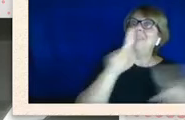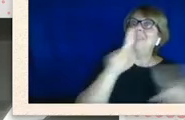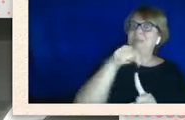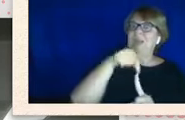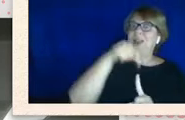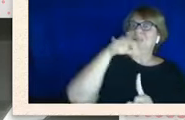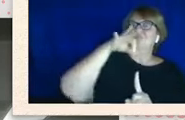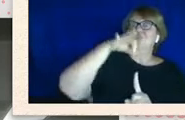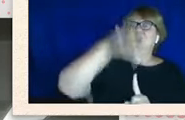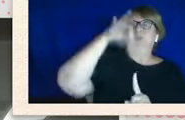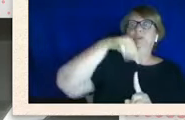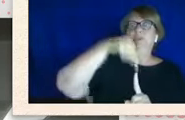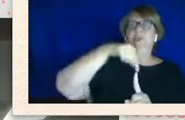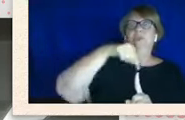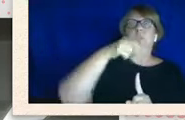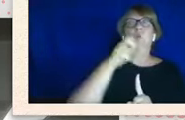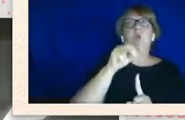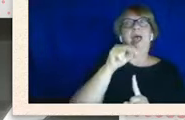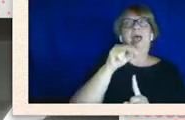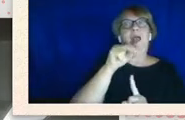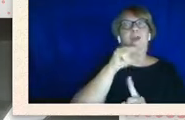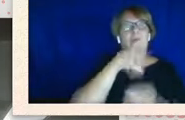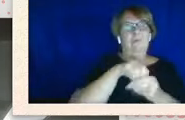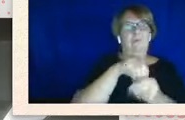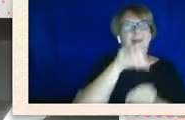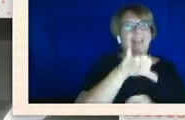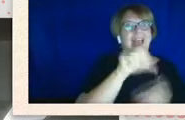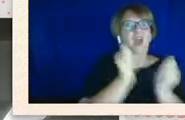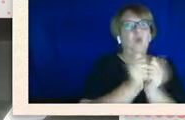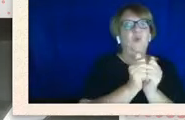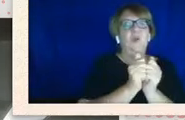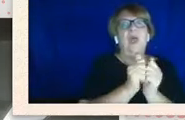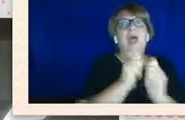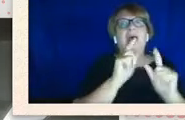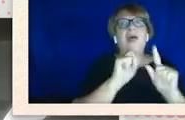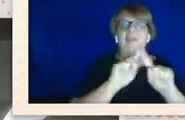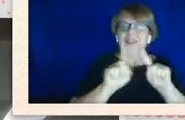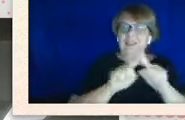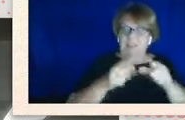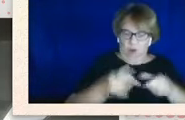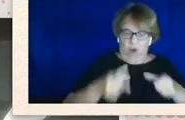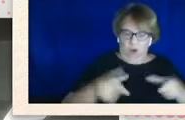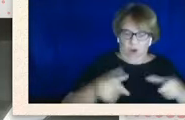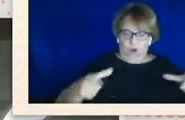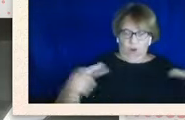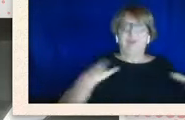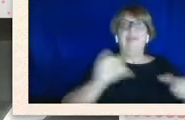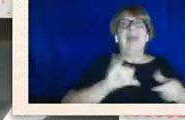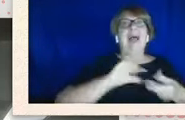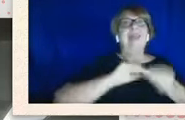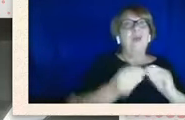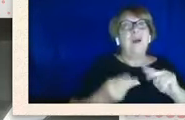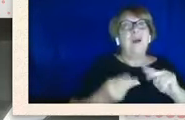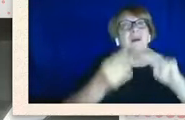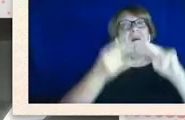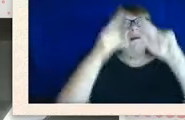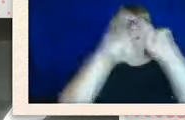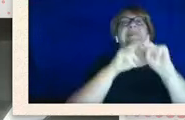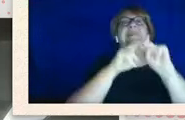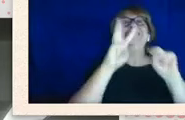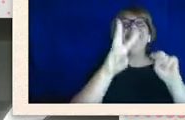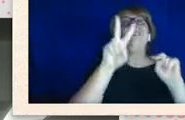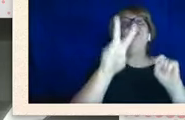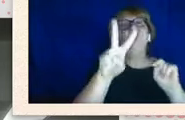build that in with all of those circles together, the number increases to 62 million people.